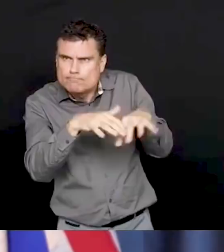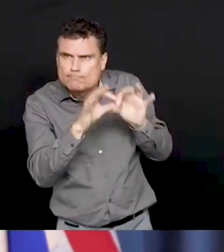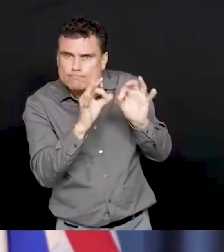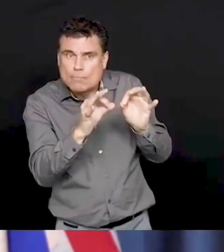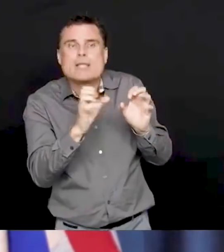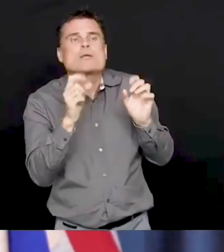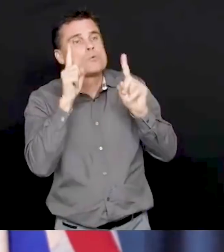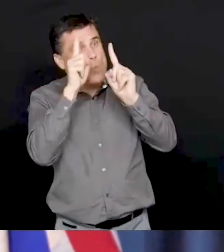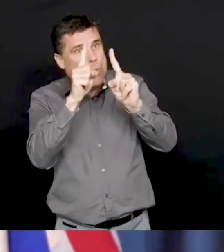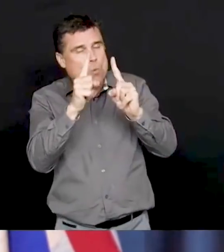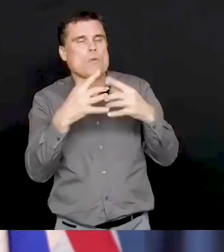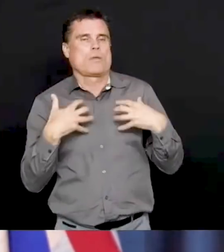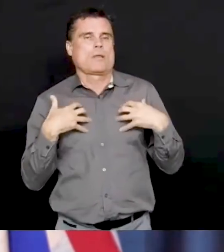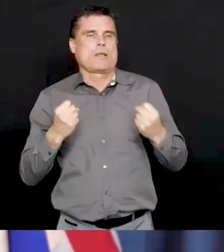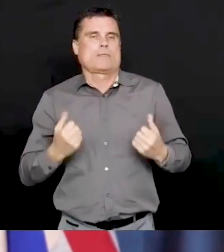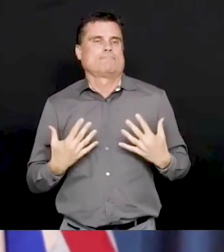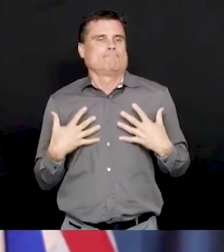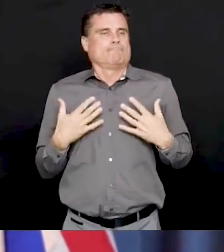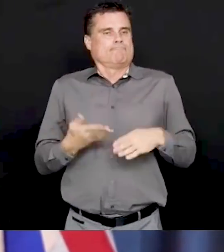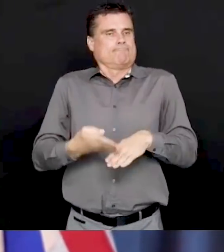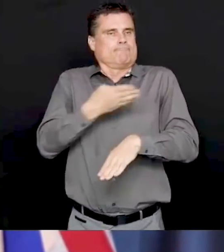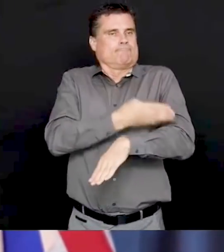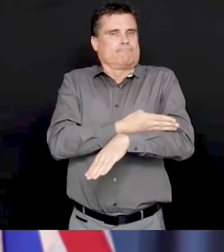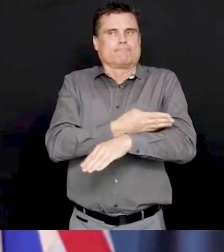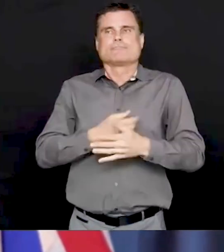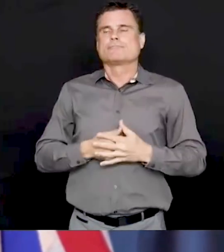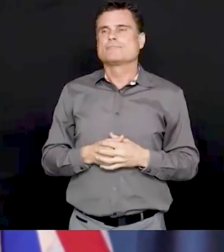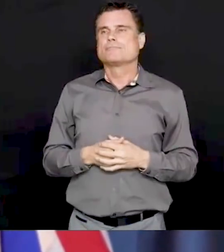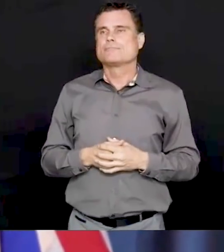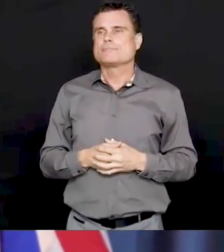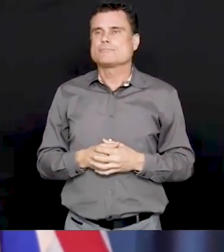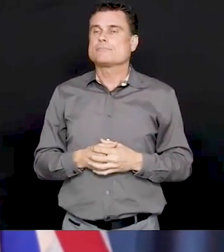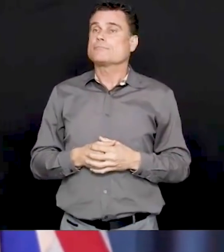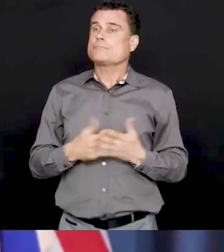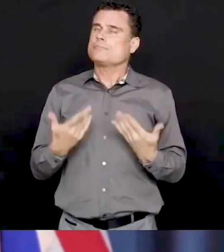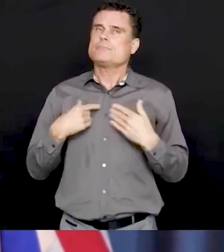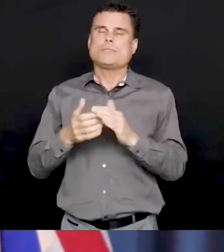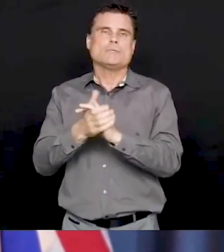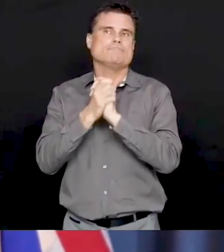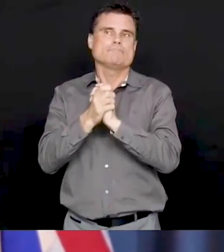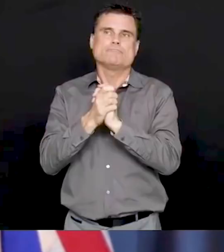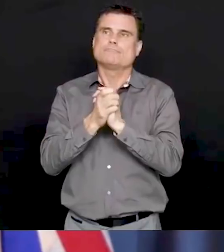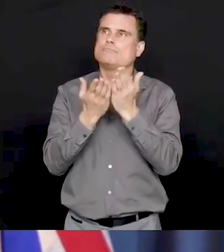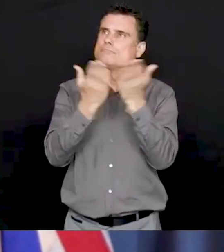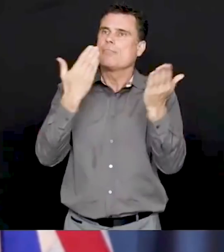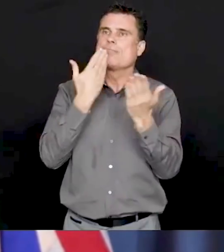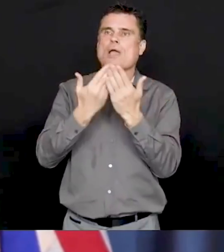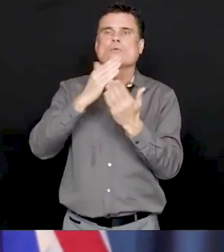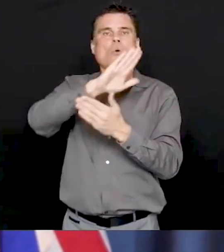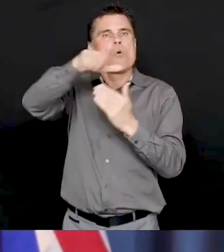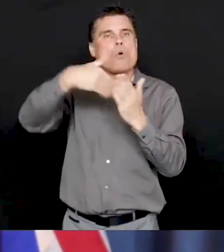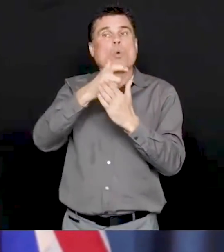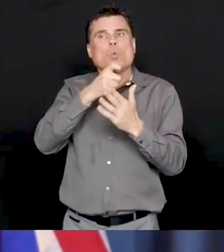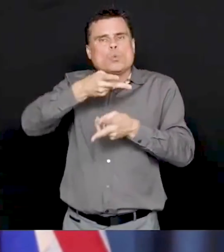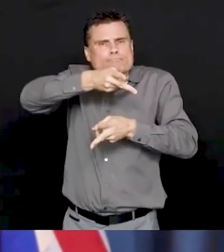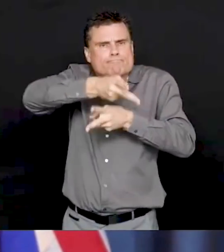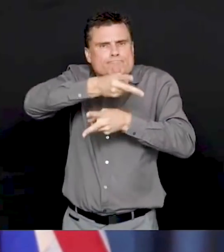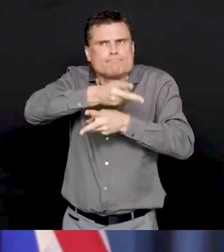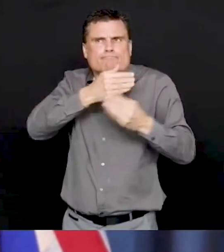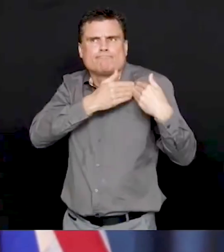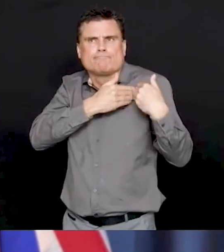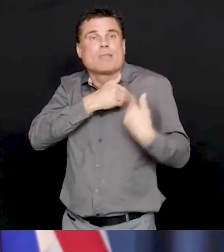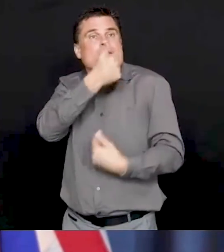to all of the care teams in our hospitals who are looking after these people. We do have